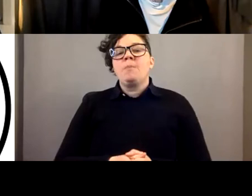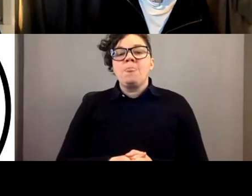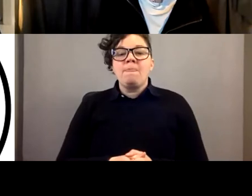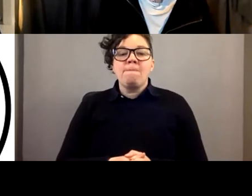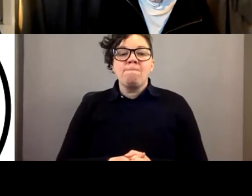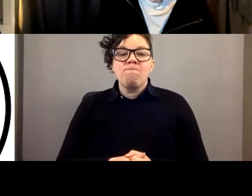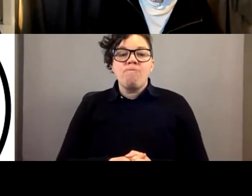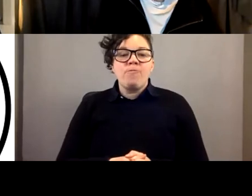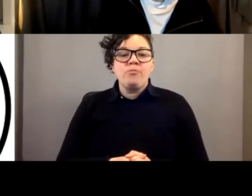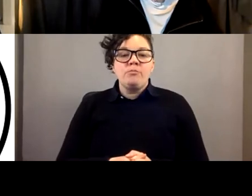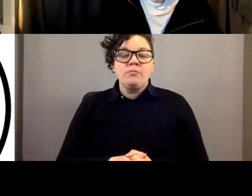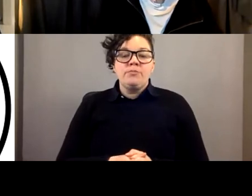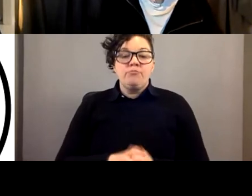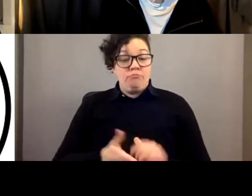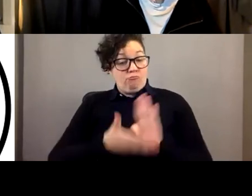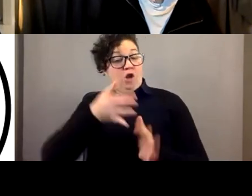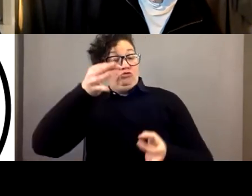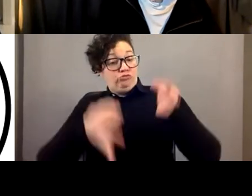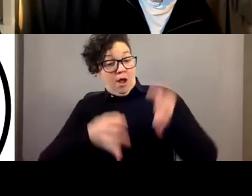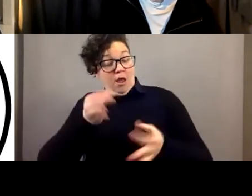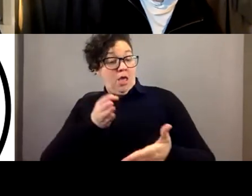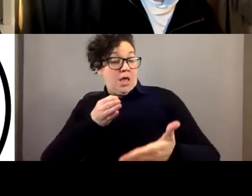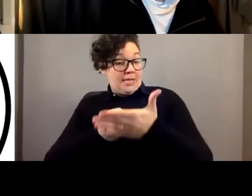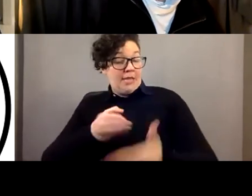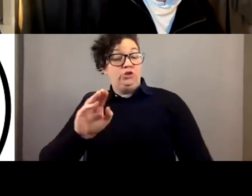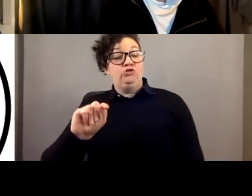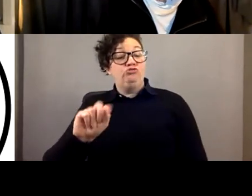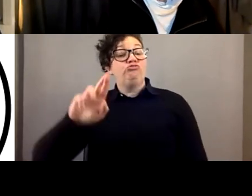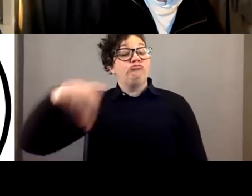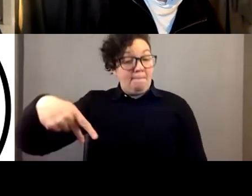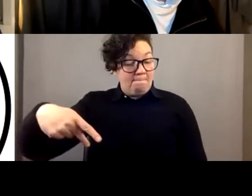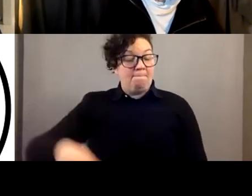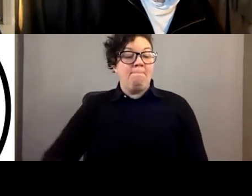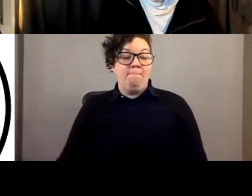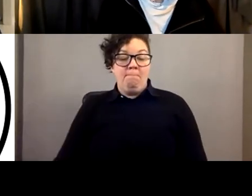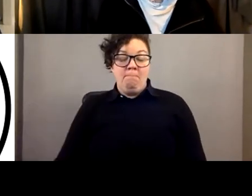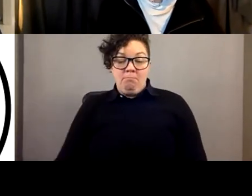by conducting a trial against Donald Trump and by finding him